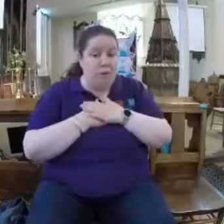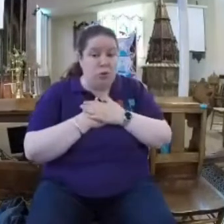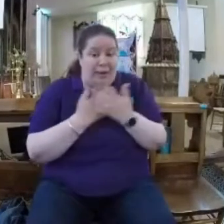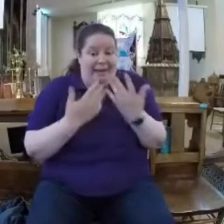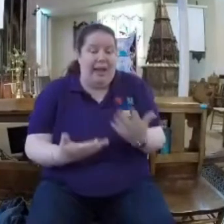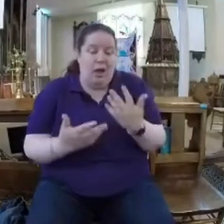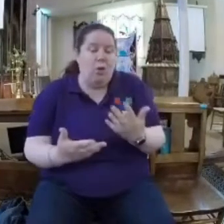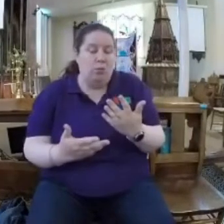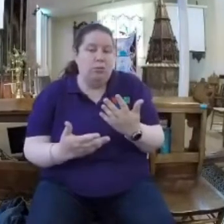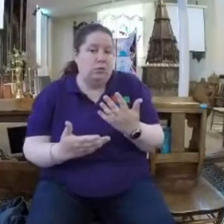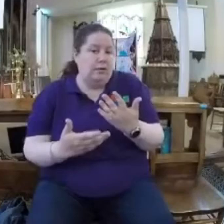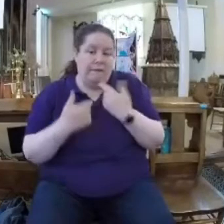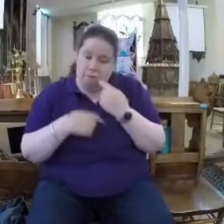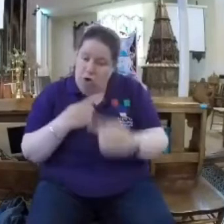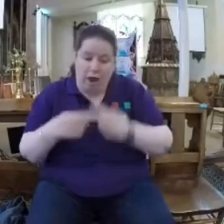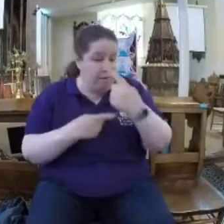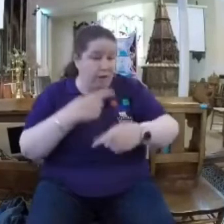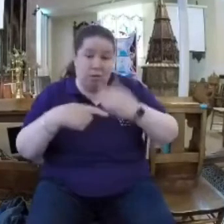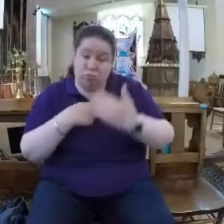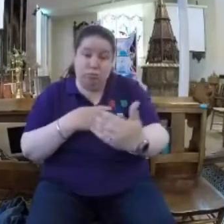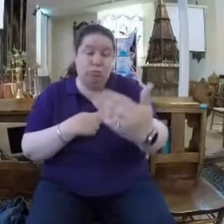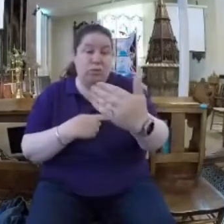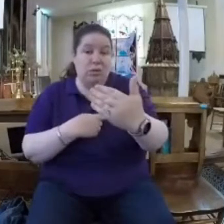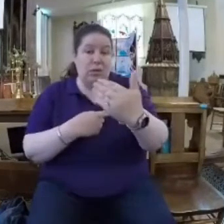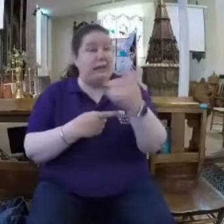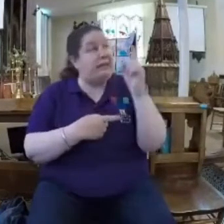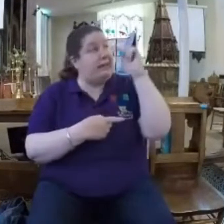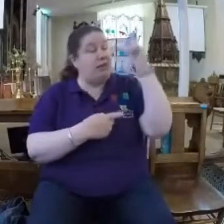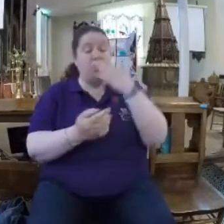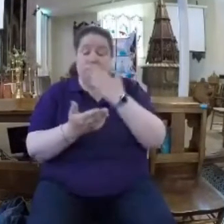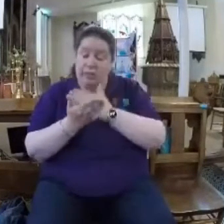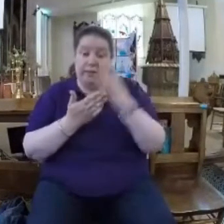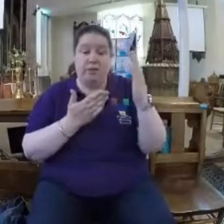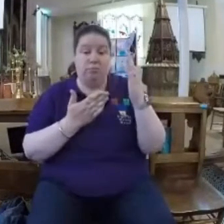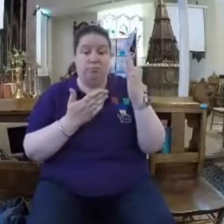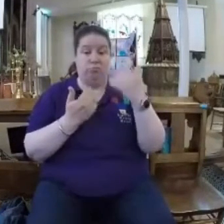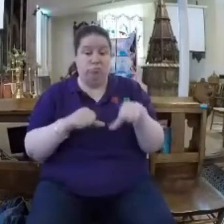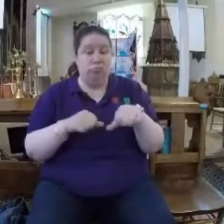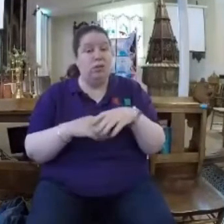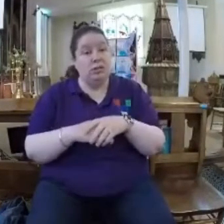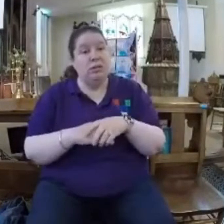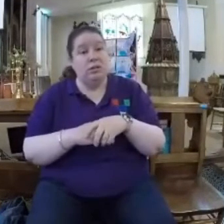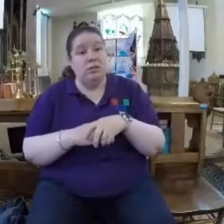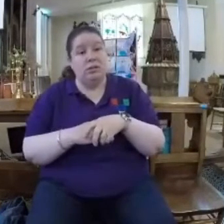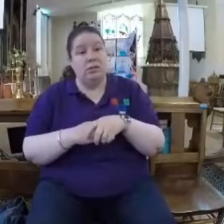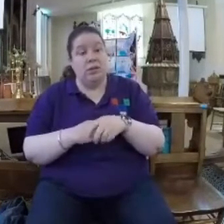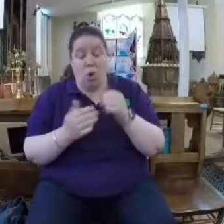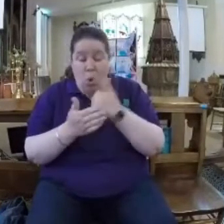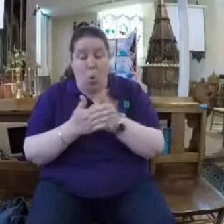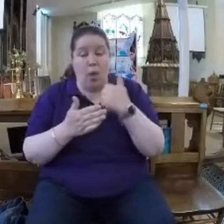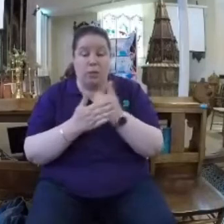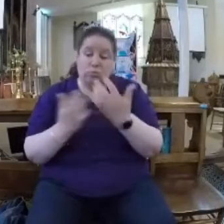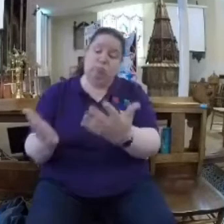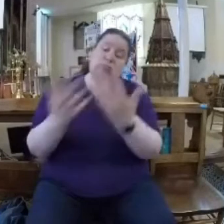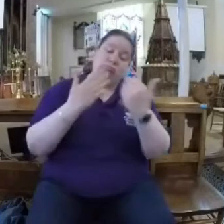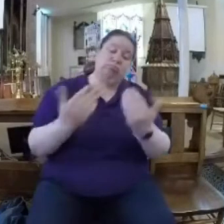infinitely. God has already forgiven us and constantly and consistently draws us into his